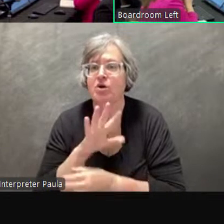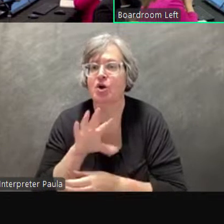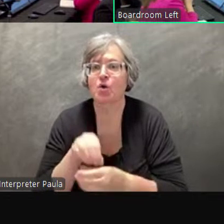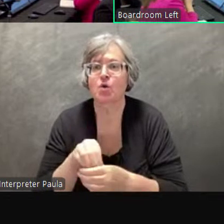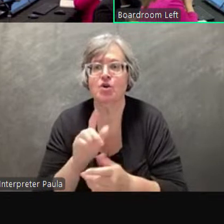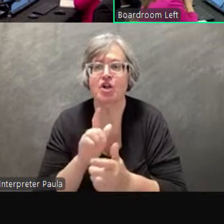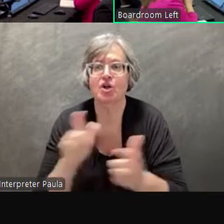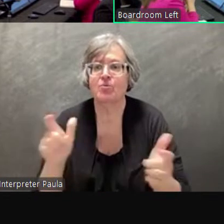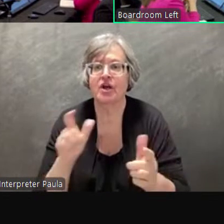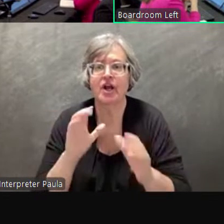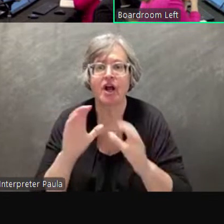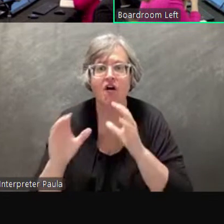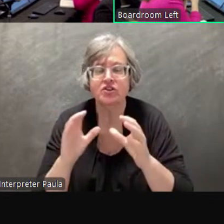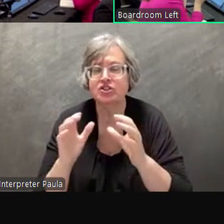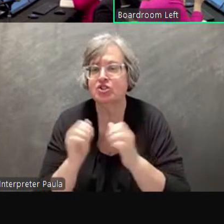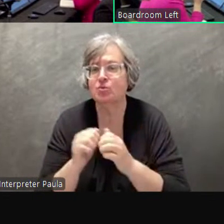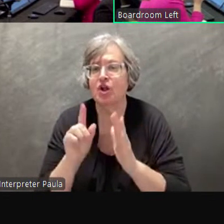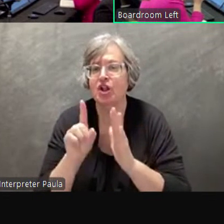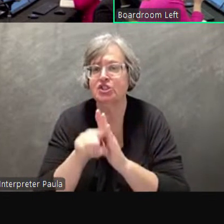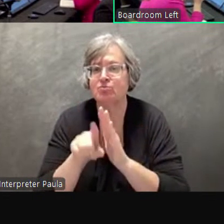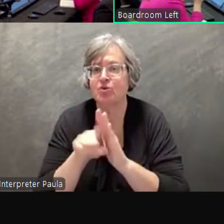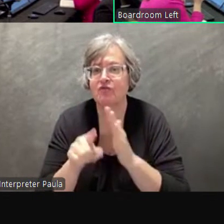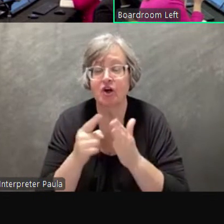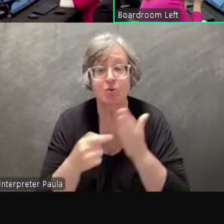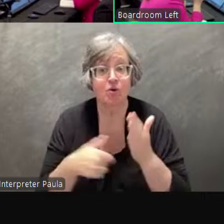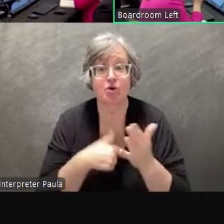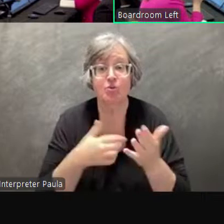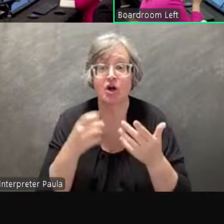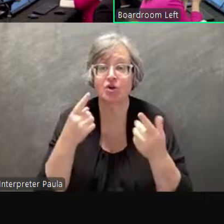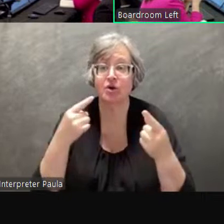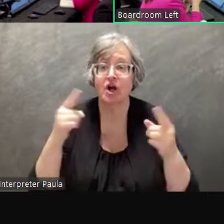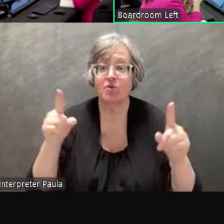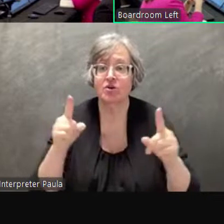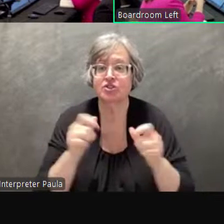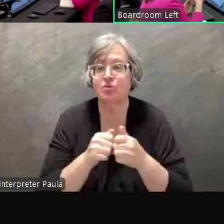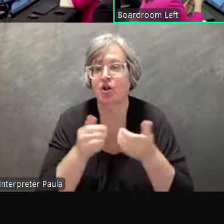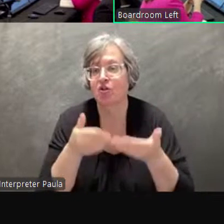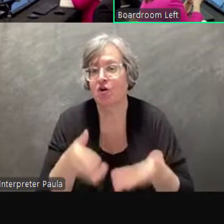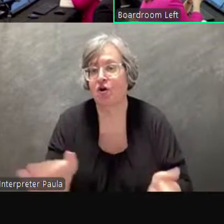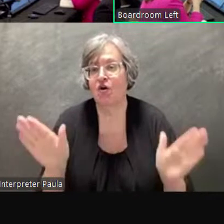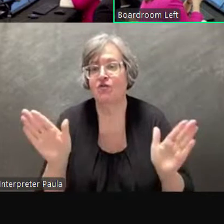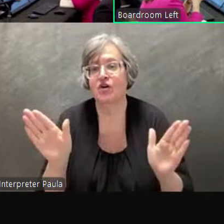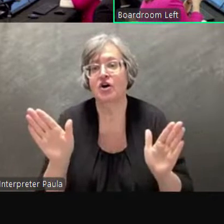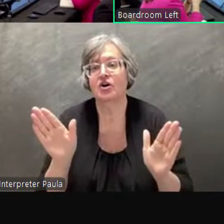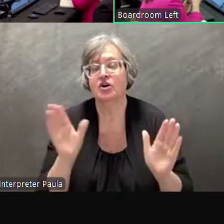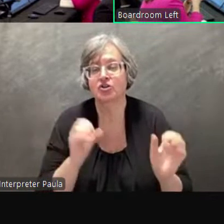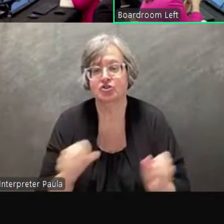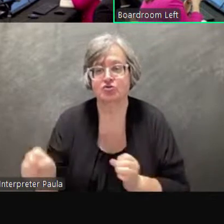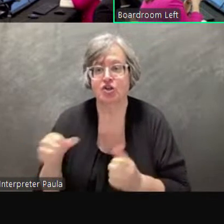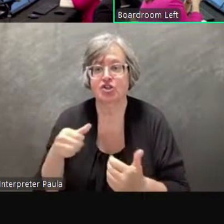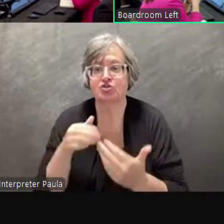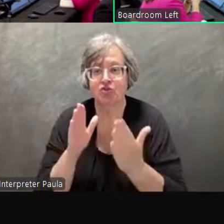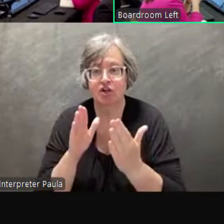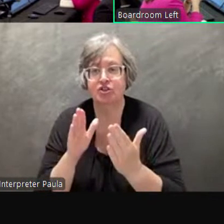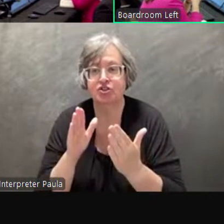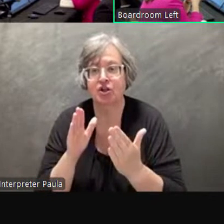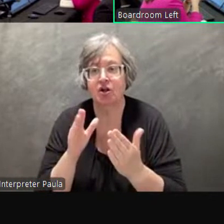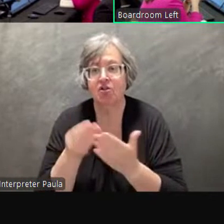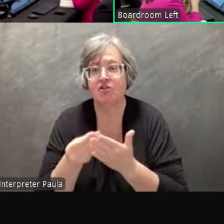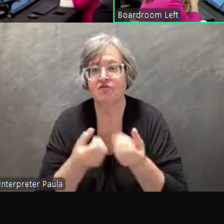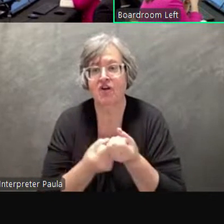doing in Springfield and ultimately what we want to see accomplished as part of an overall strategy to address the funding needs that we have going